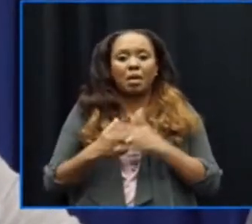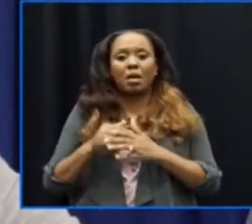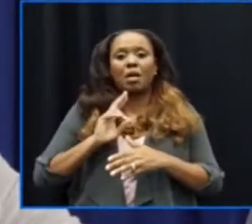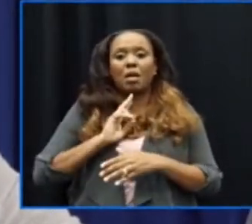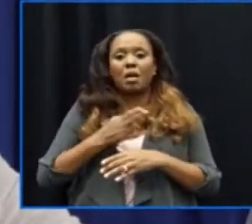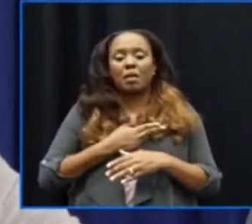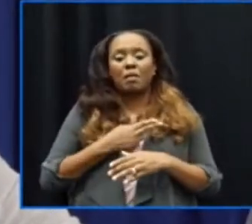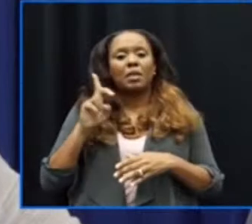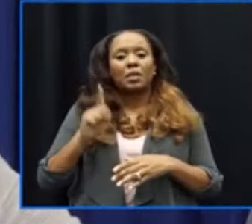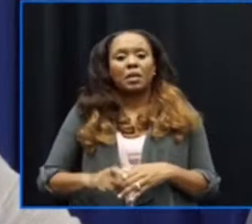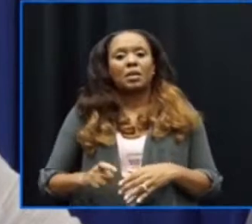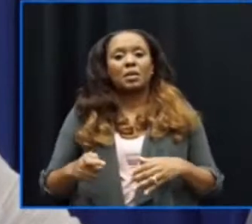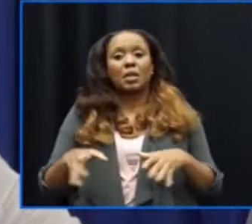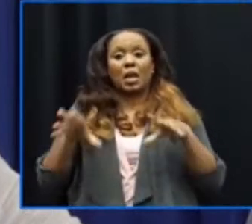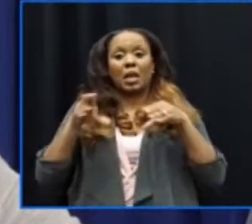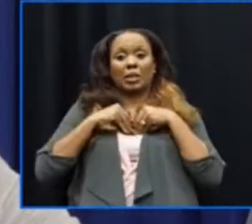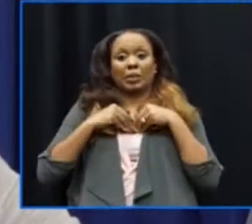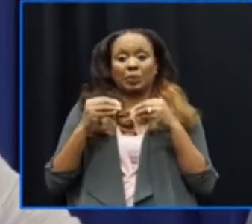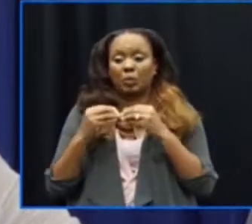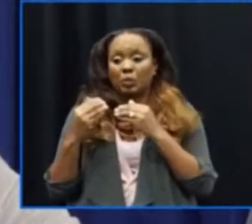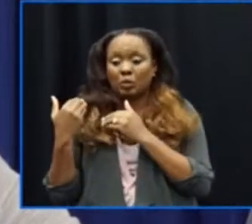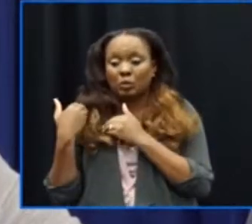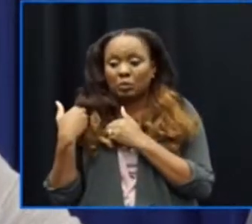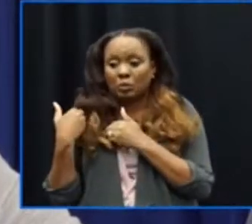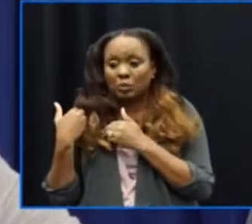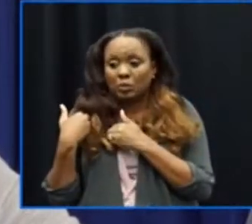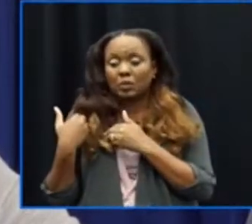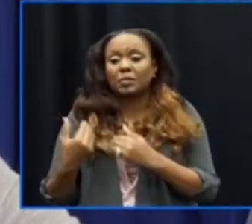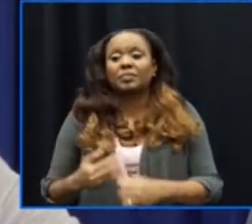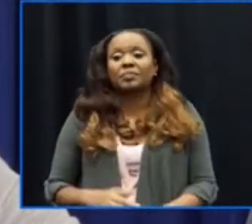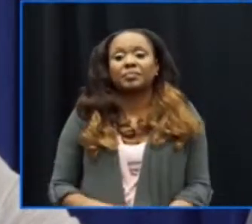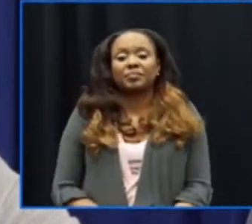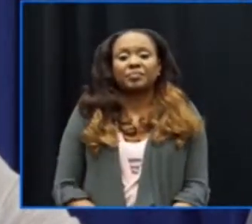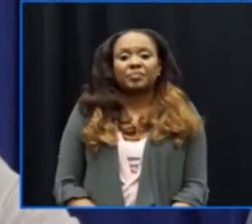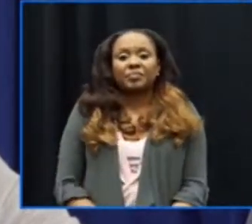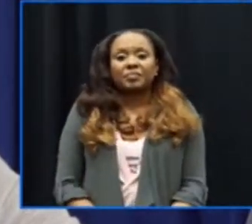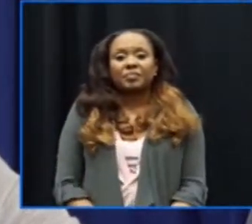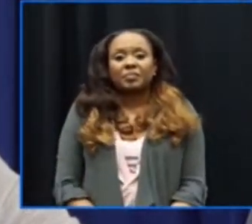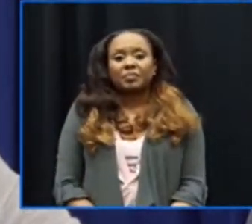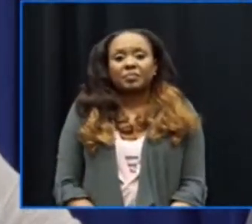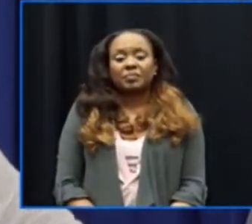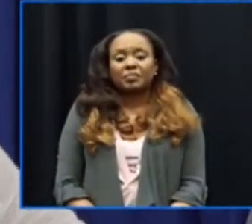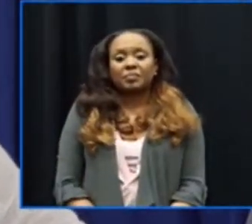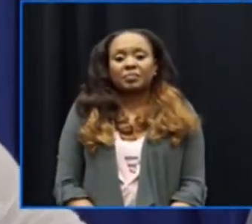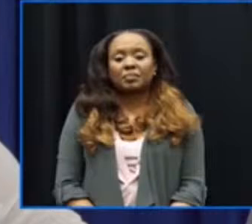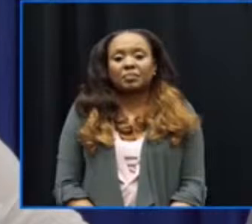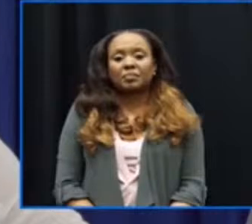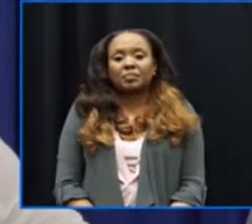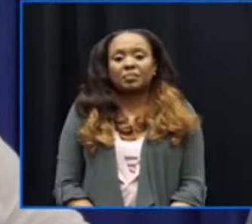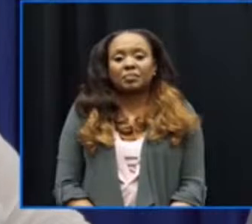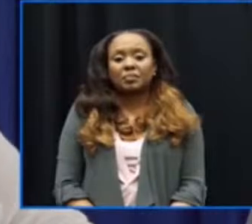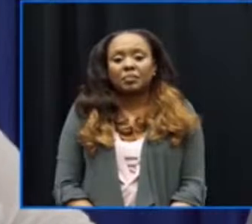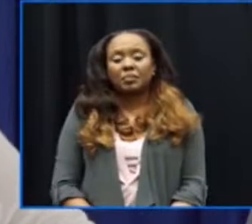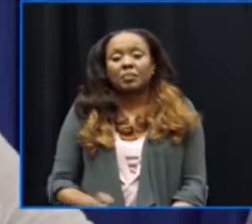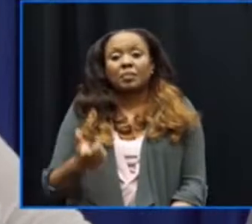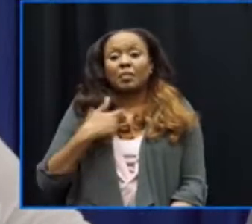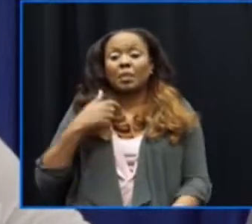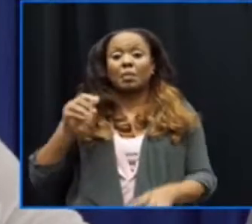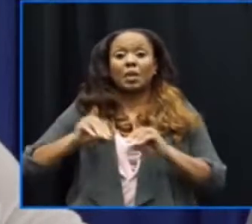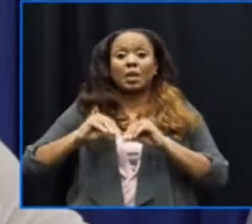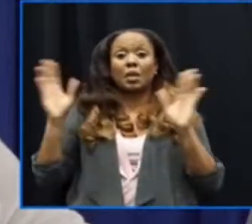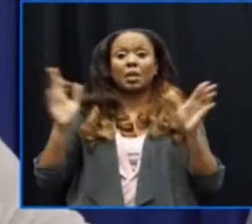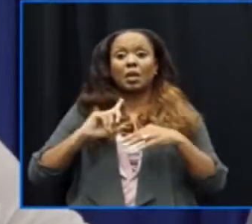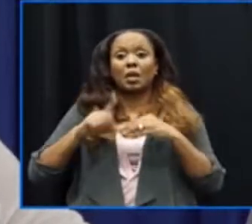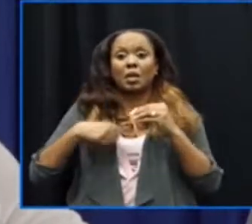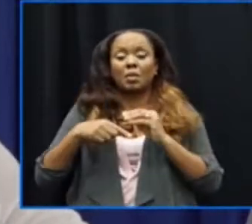work a little harder in order to be able to grow the economy. And I've been very clear about the principles, just as the NIS has principles